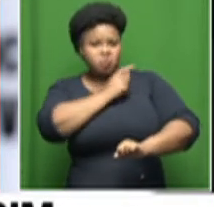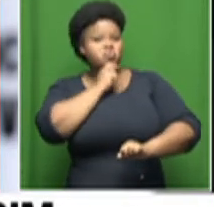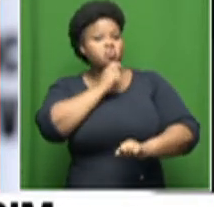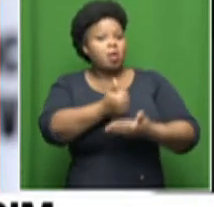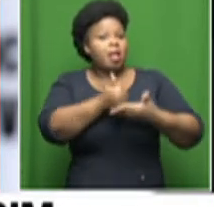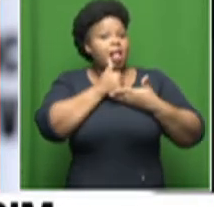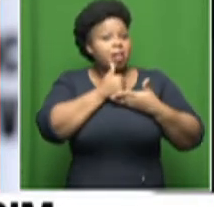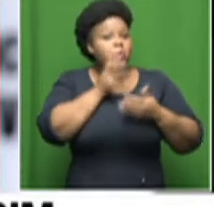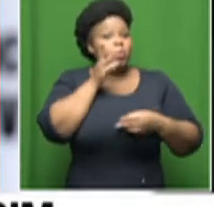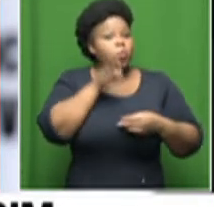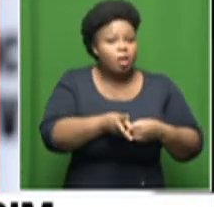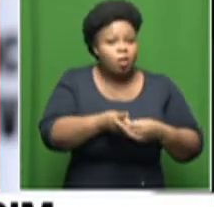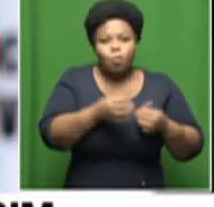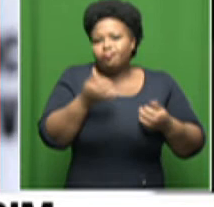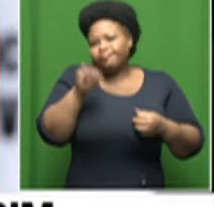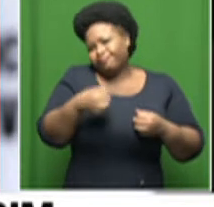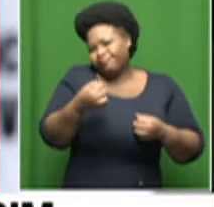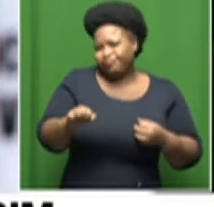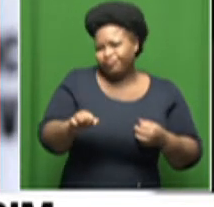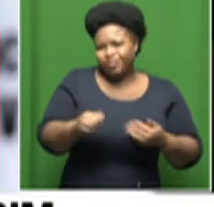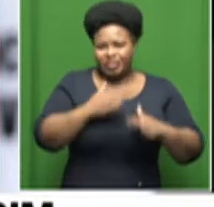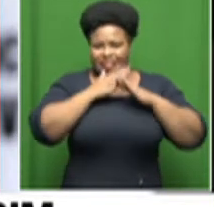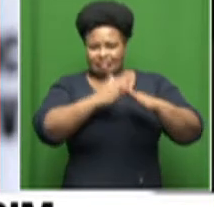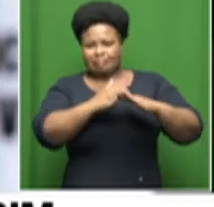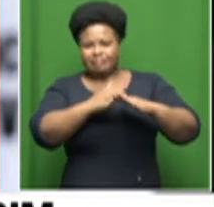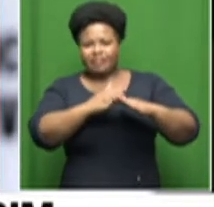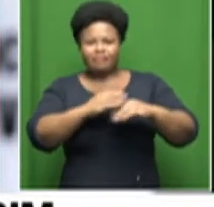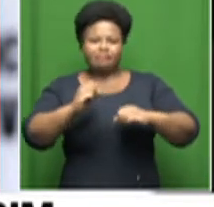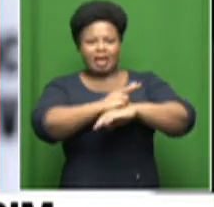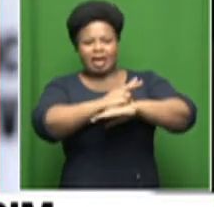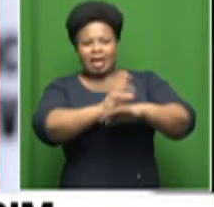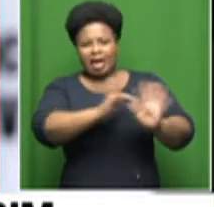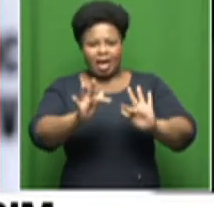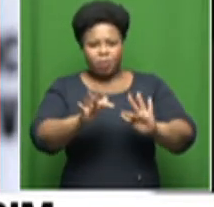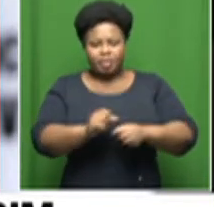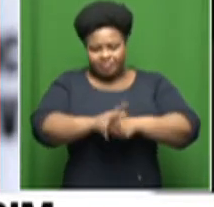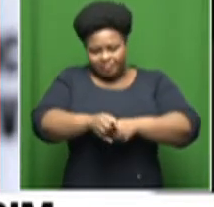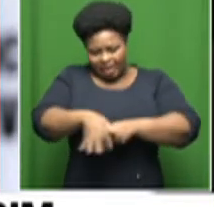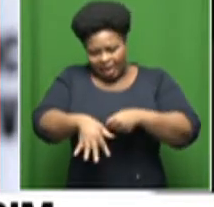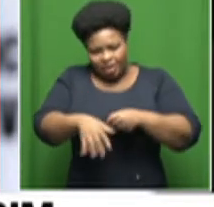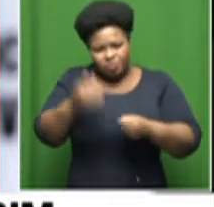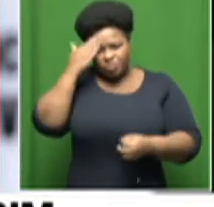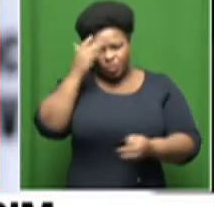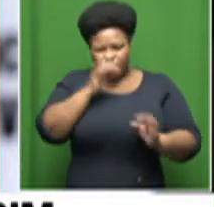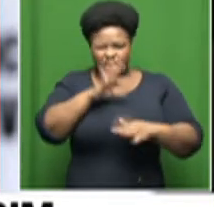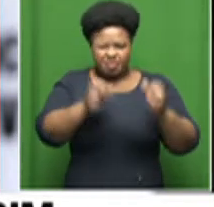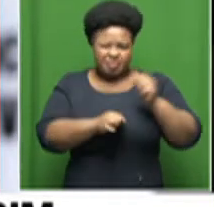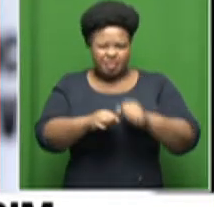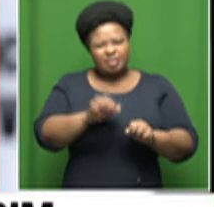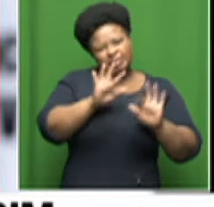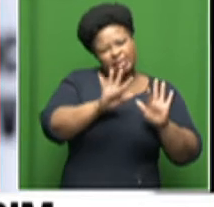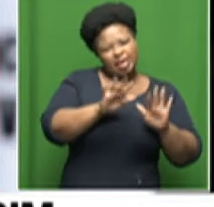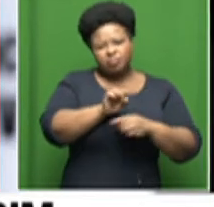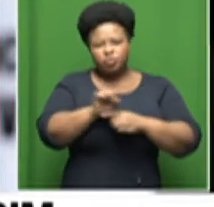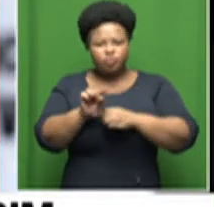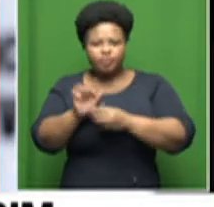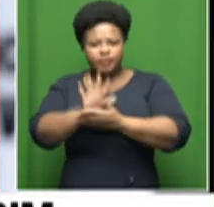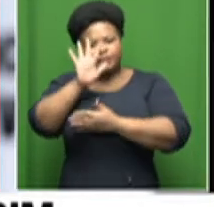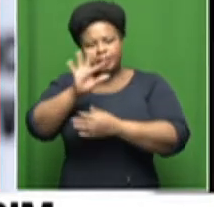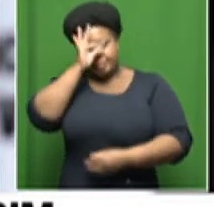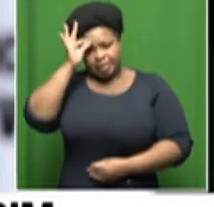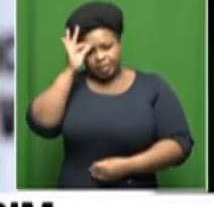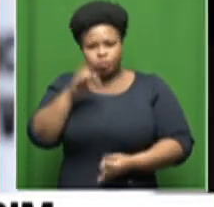effective, and then what do we know about vaccine efficacy and the variant, and make some conclusions. So in the next 10, 15 minutes, I would just